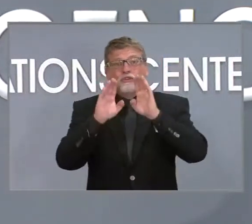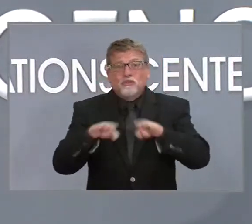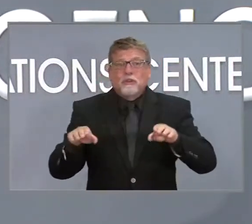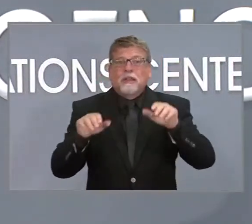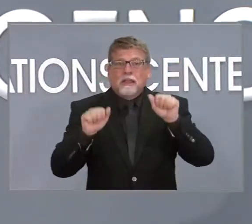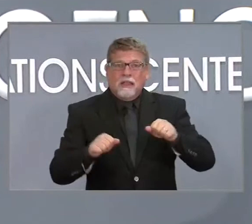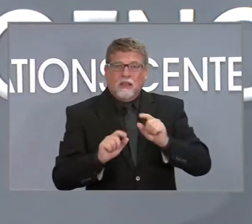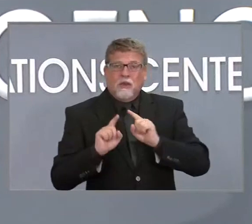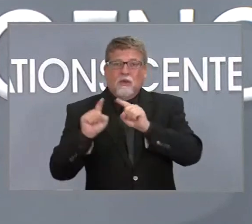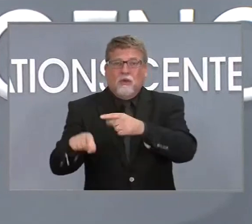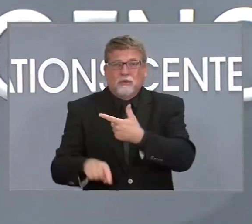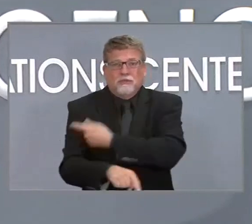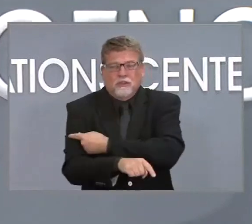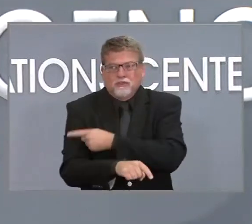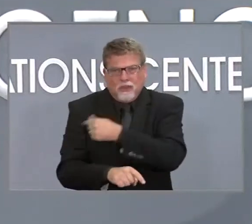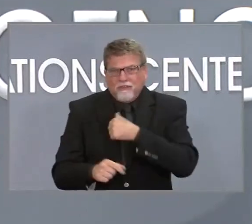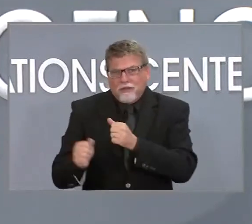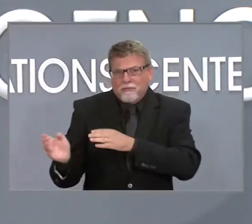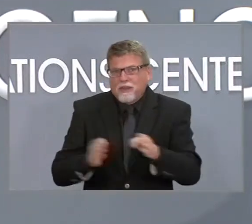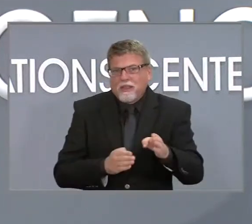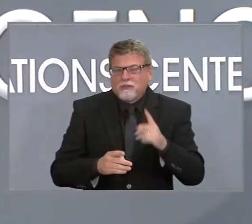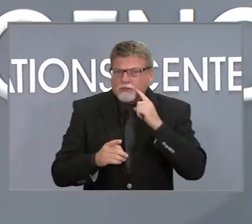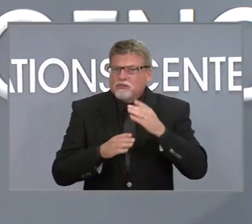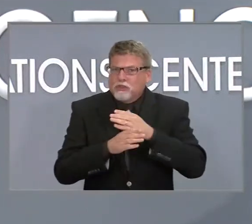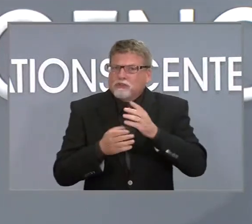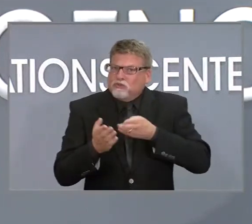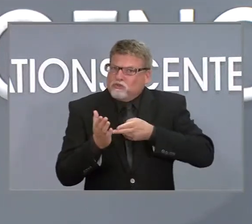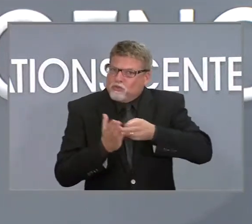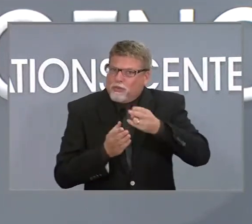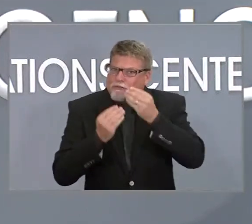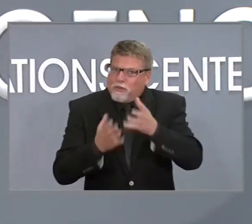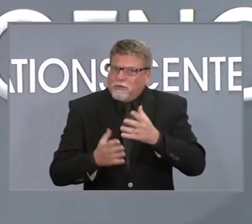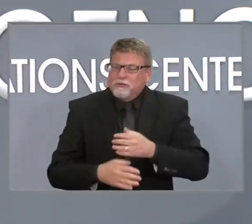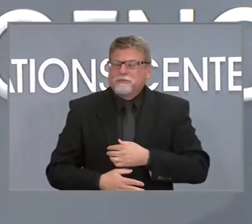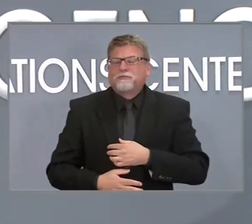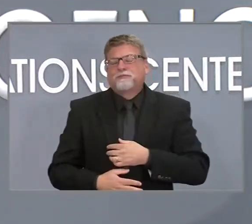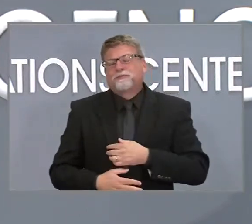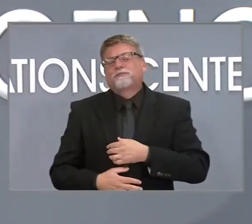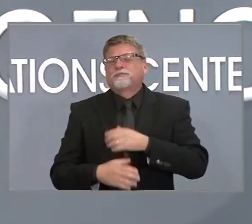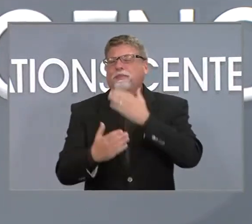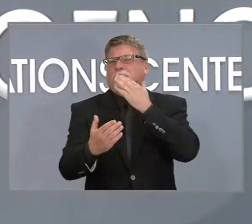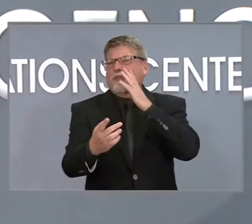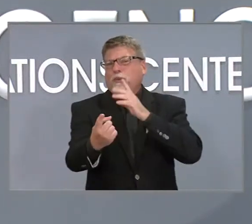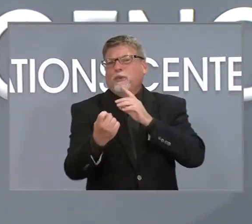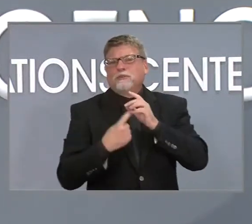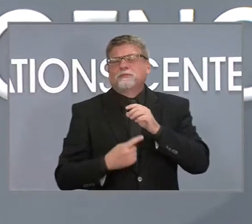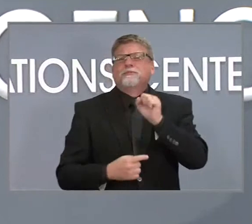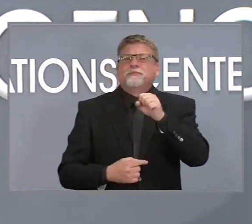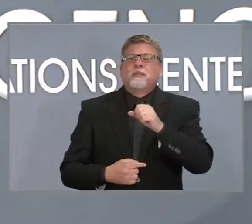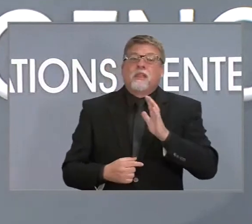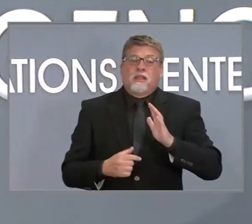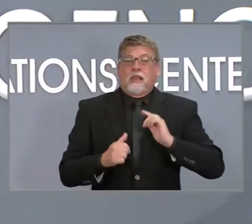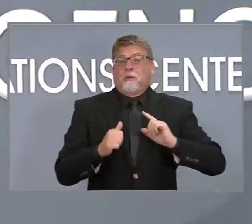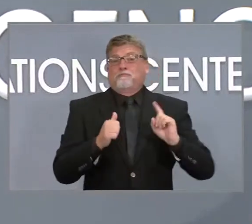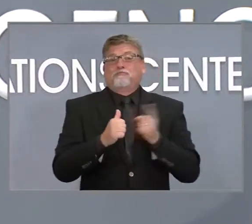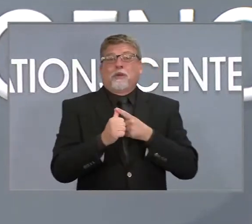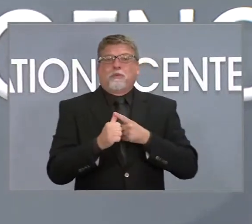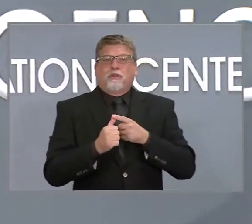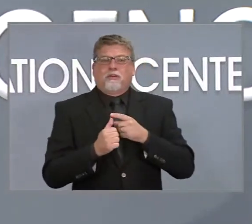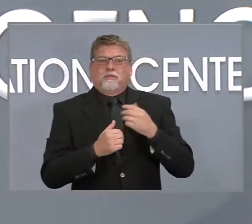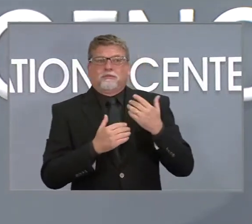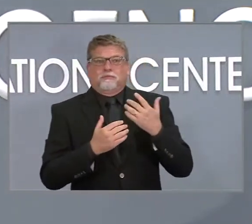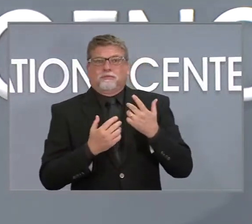shot? Thanks, Rose. Well, I think most importantly, we need to make sure the FDA and the CDC can do their work